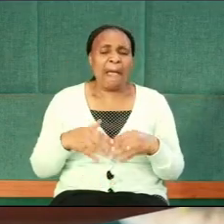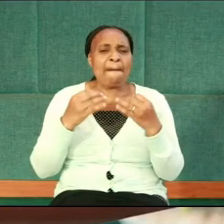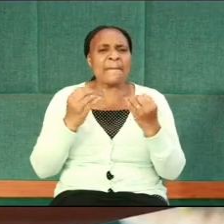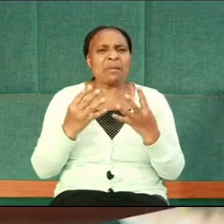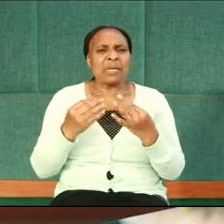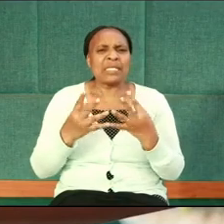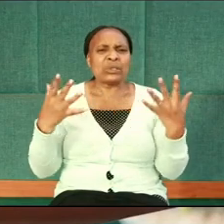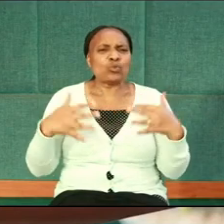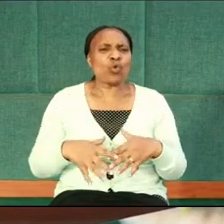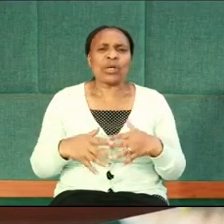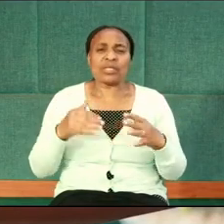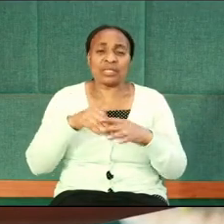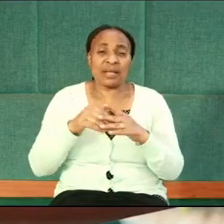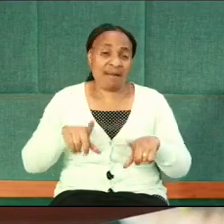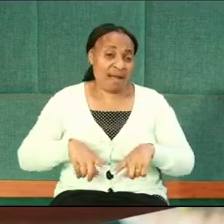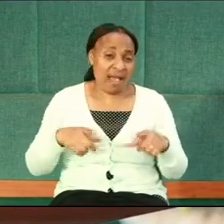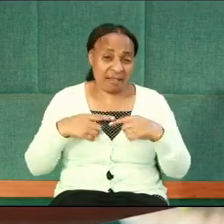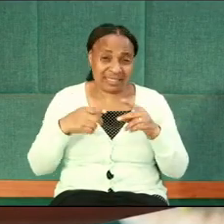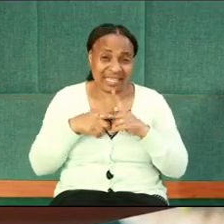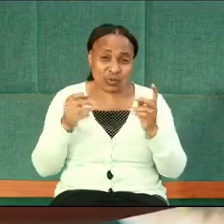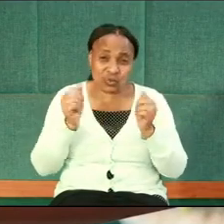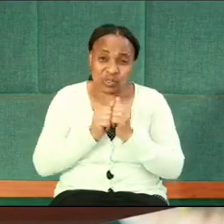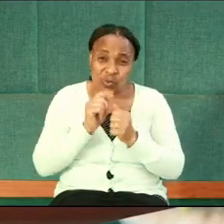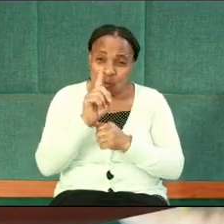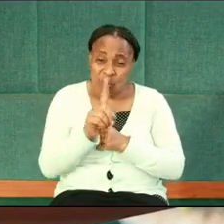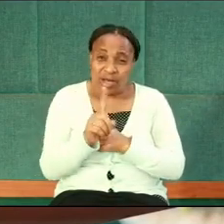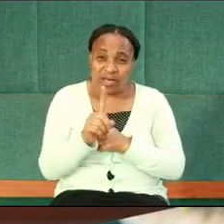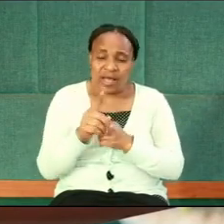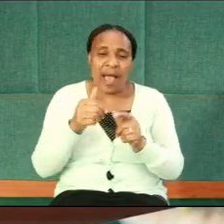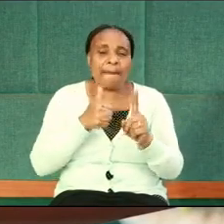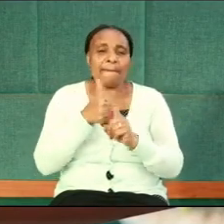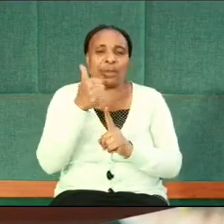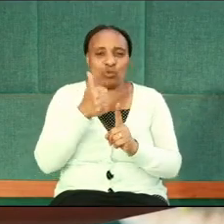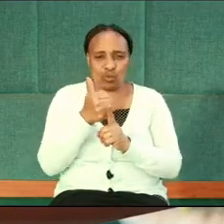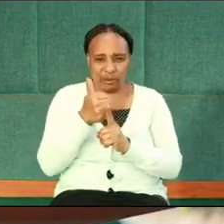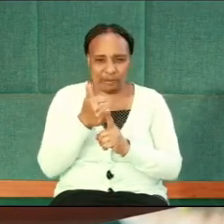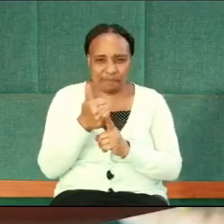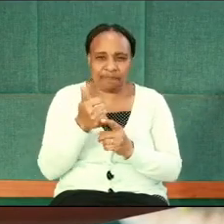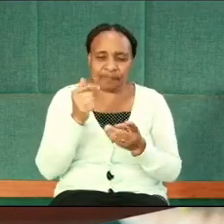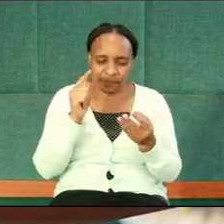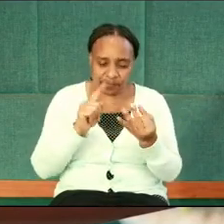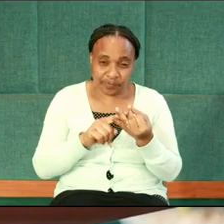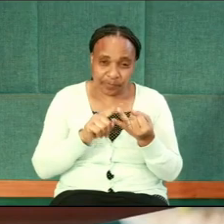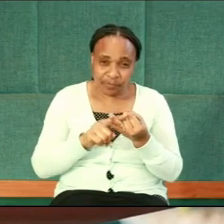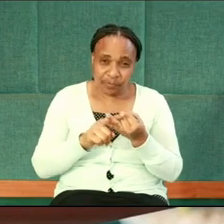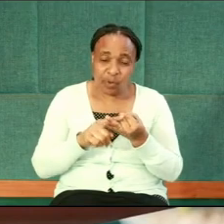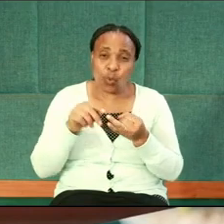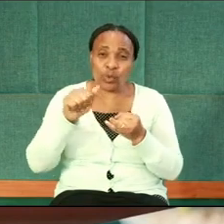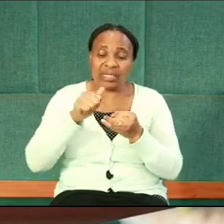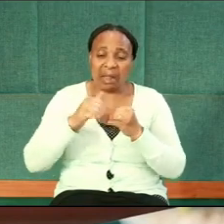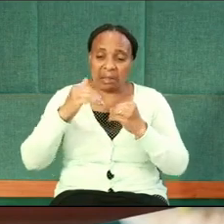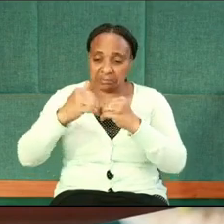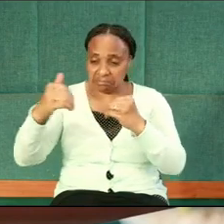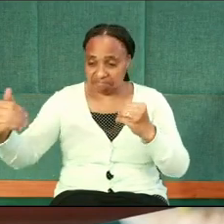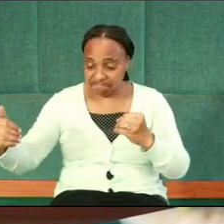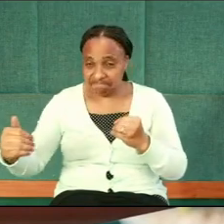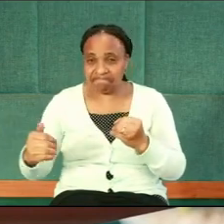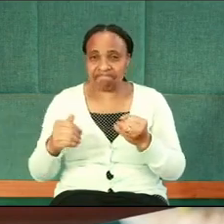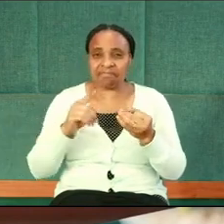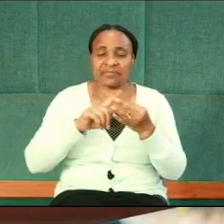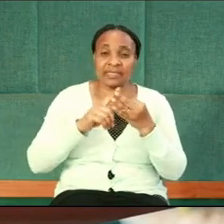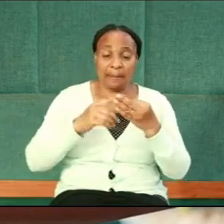traumas. It starts from just those abusive to manipulation. Remember